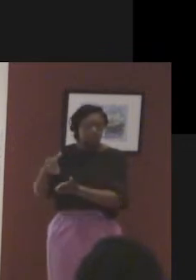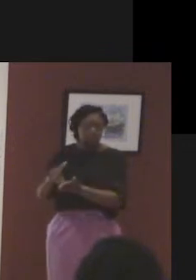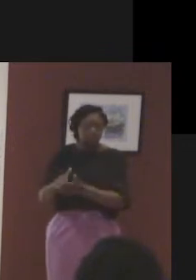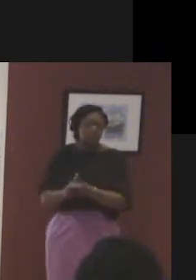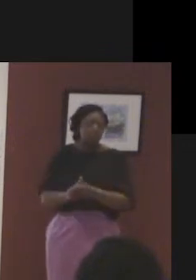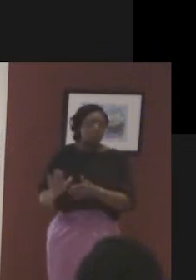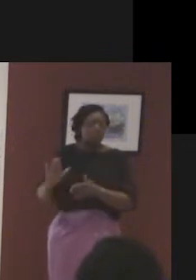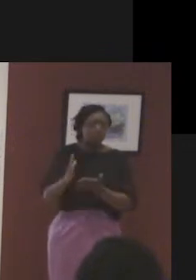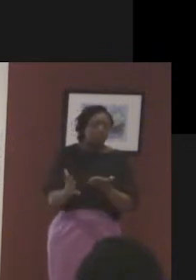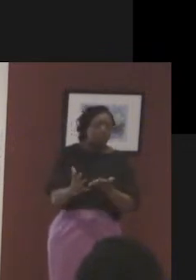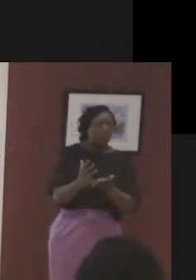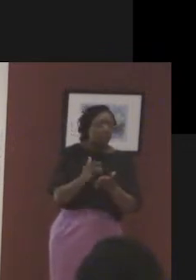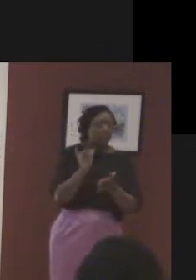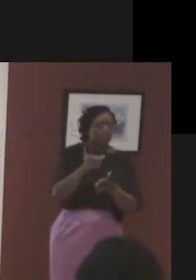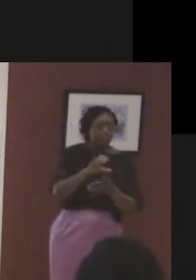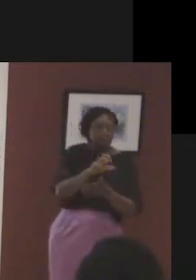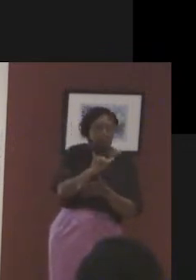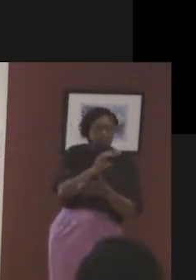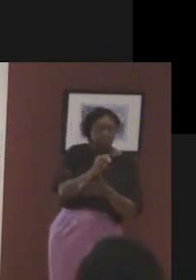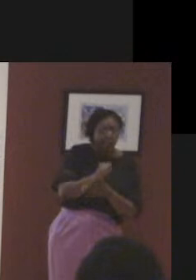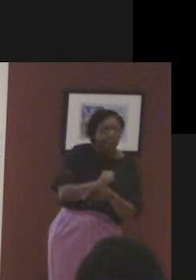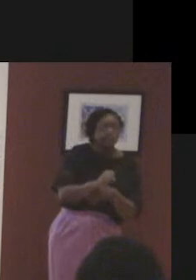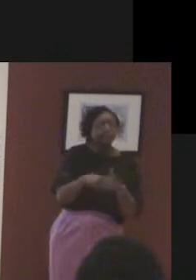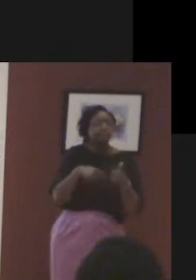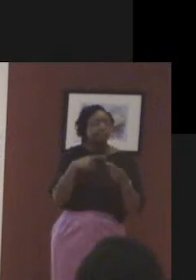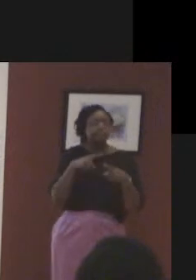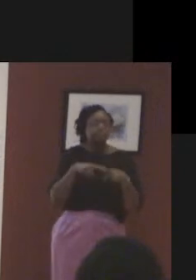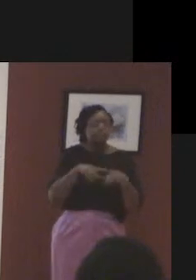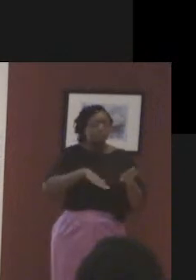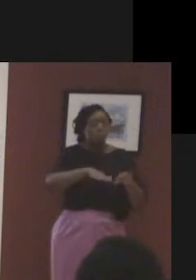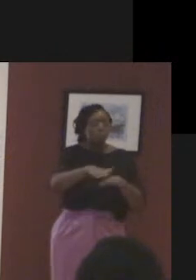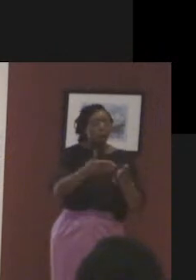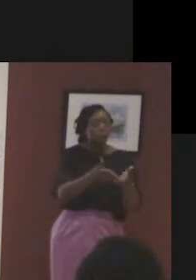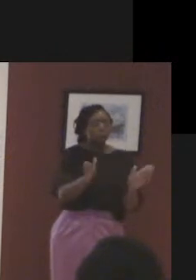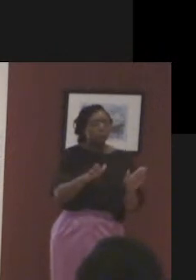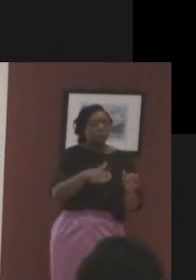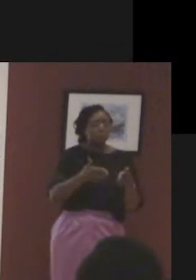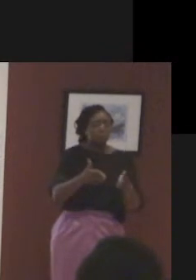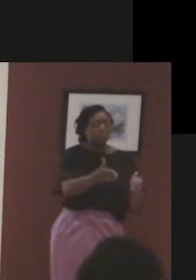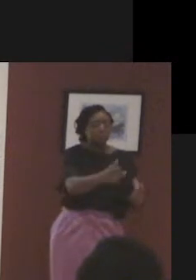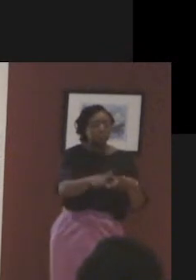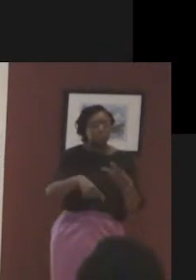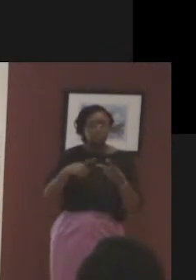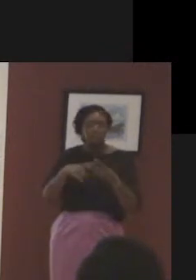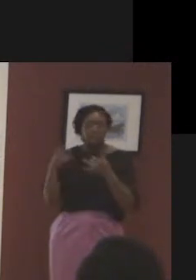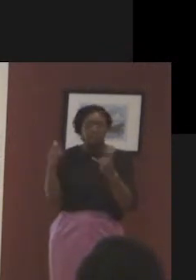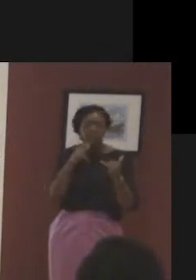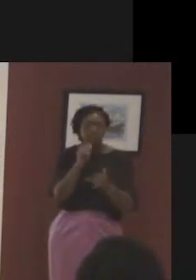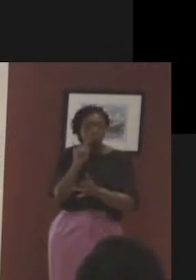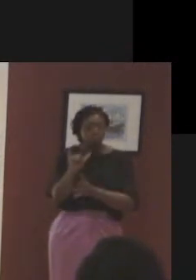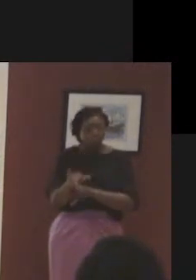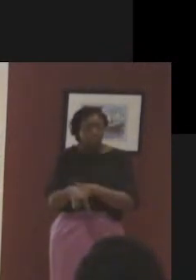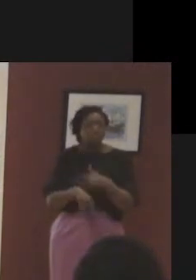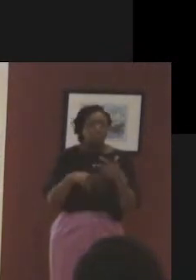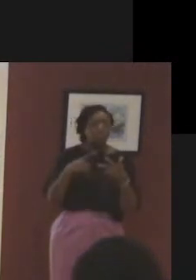right, selling loose cigarettes, walking on a public street, playing with a toy, holding a knife, driving